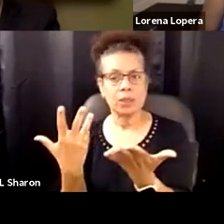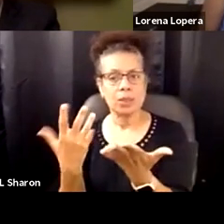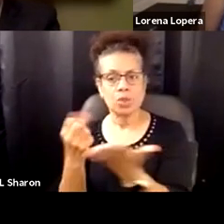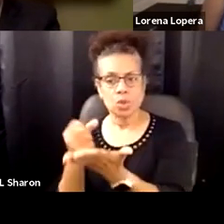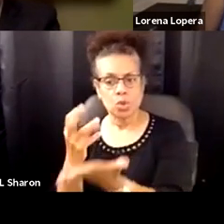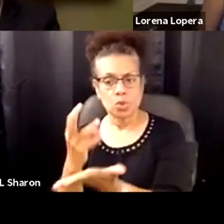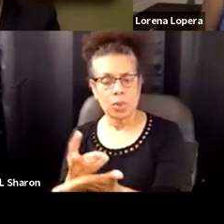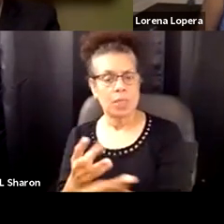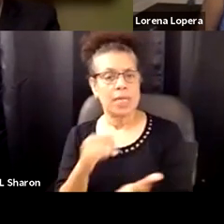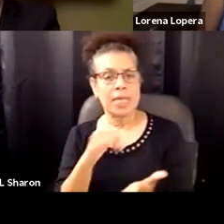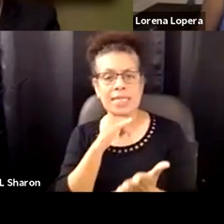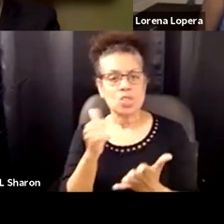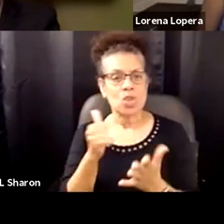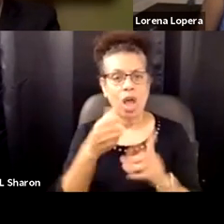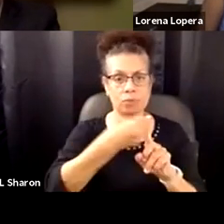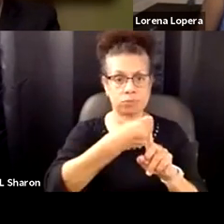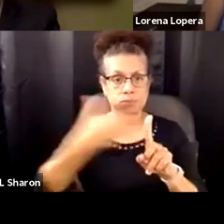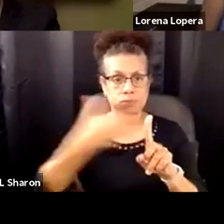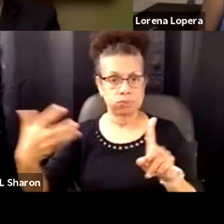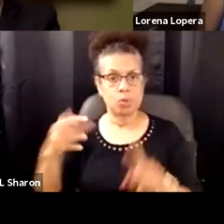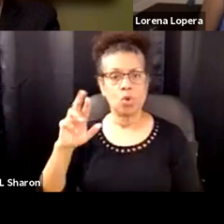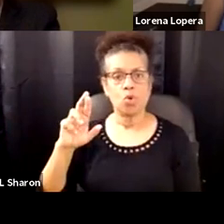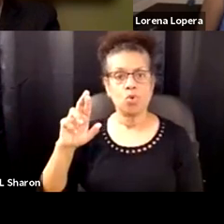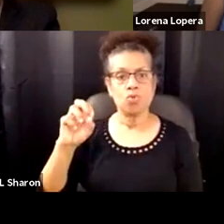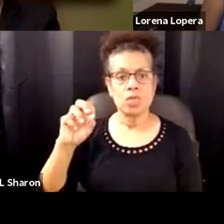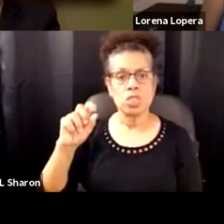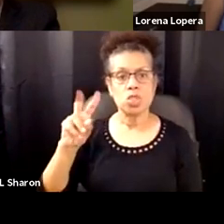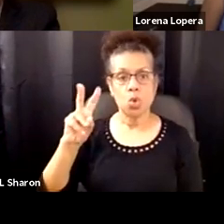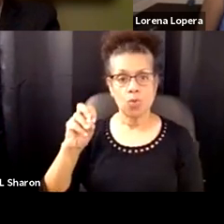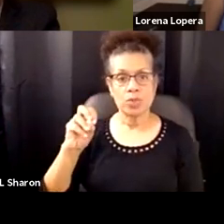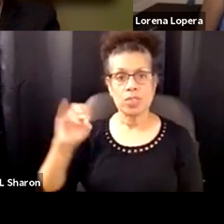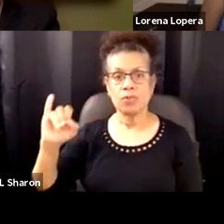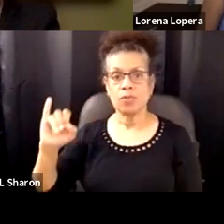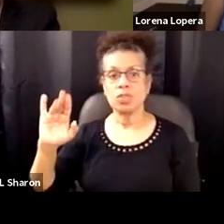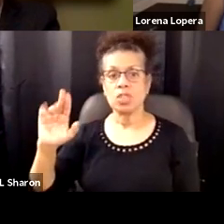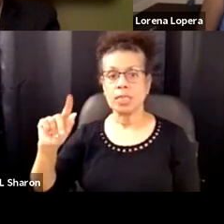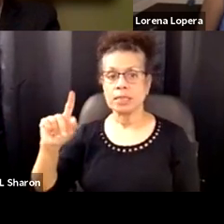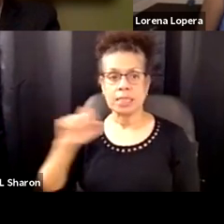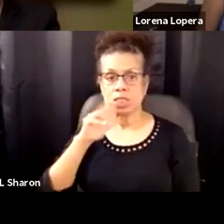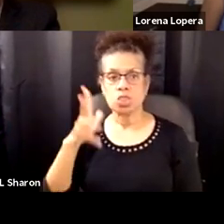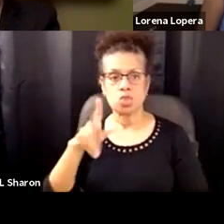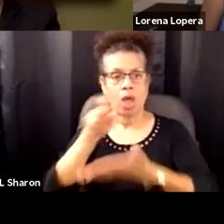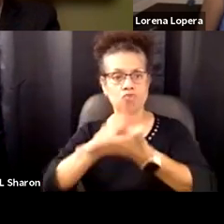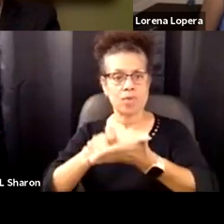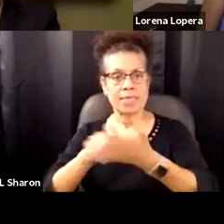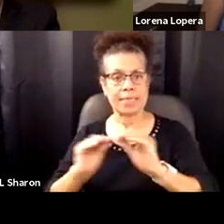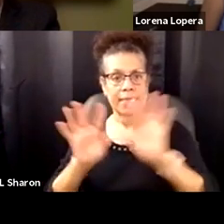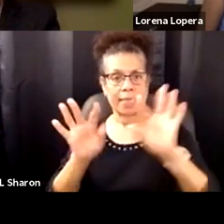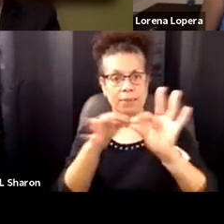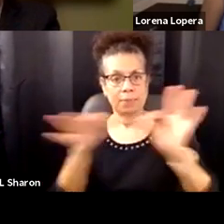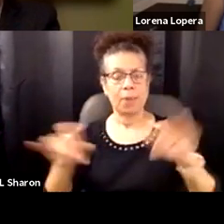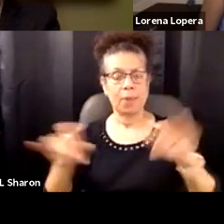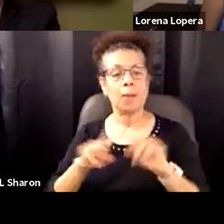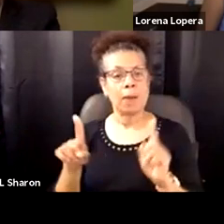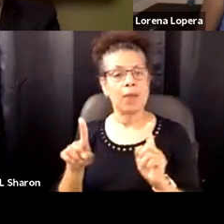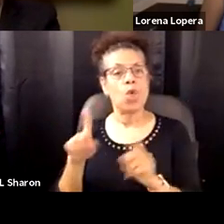particularly spelled out restorative justice in particular is not spelled out but the restorative the use of a